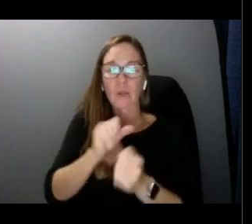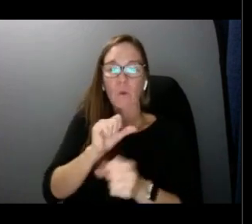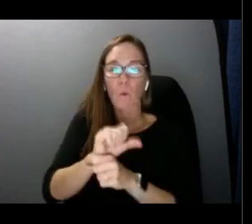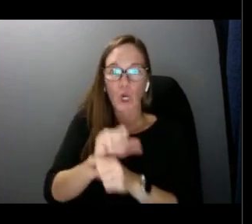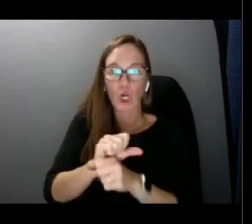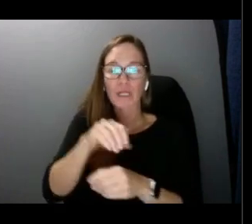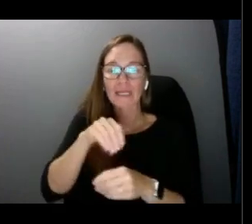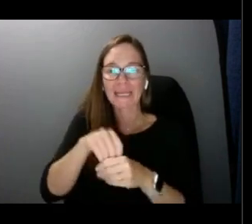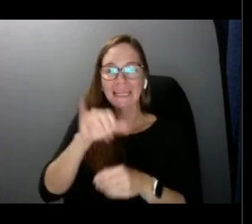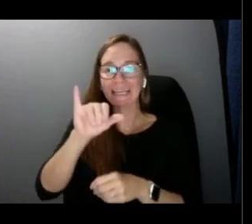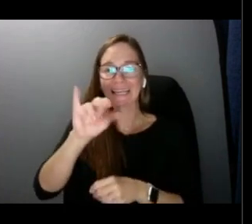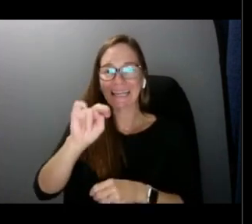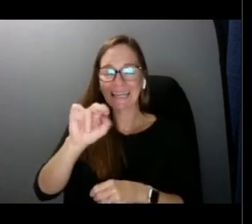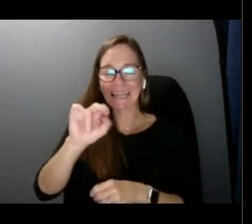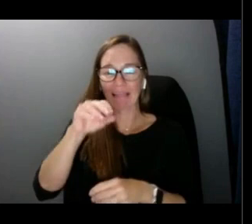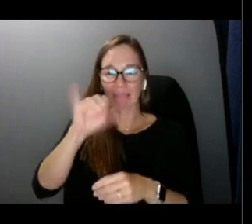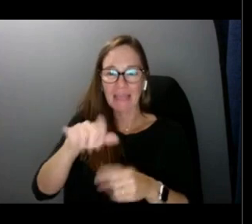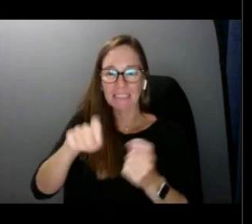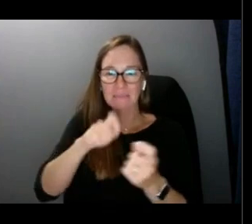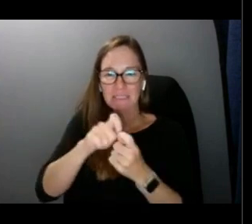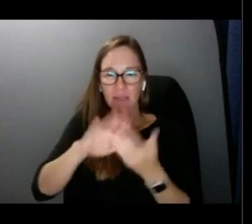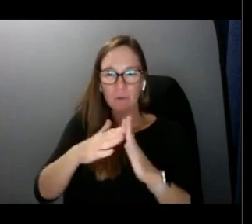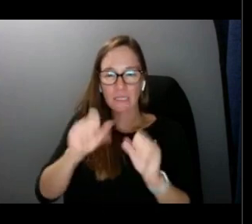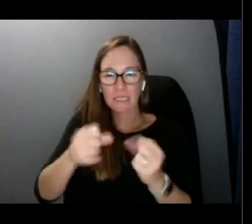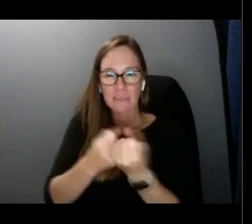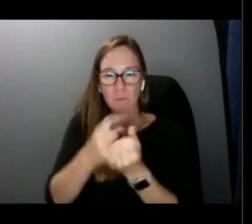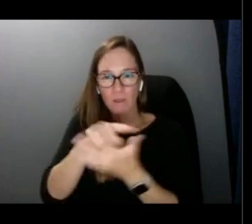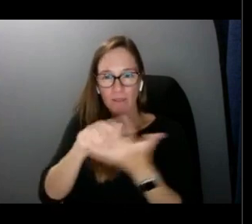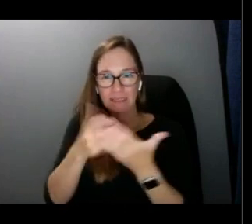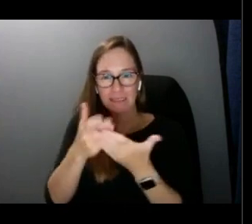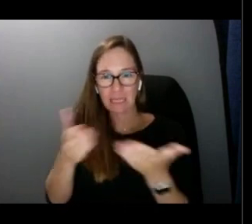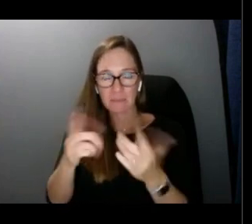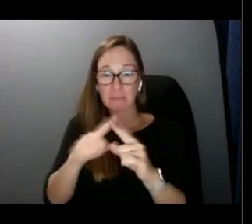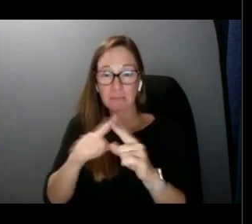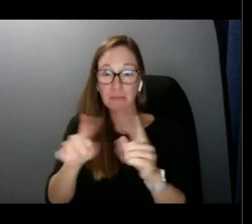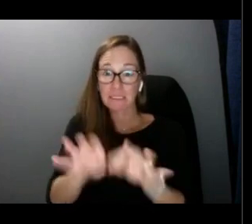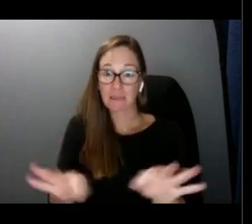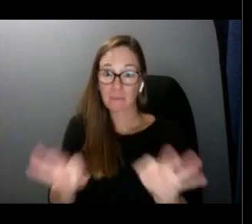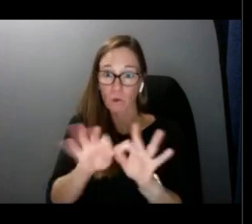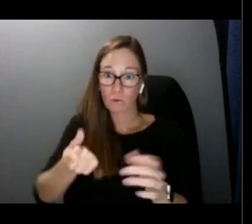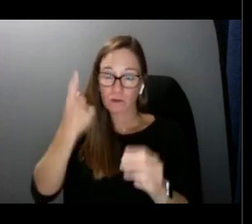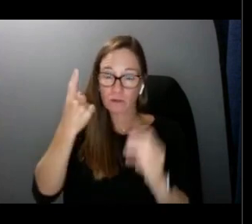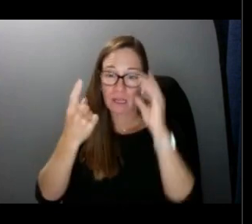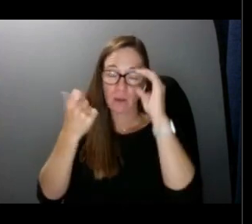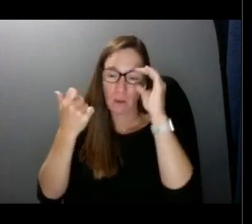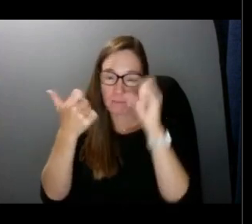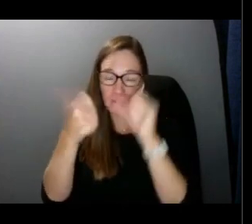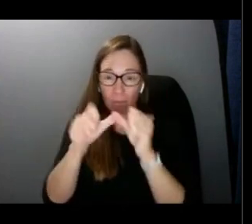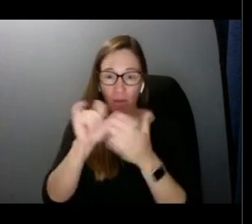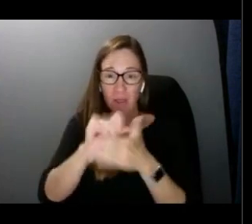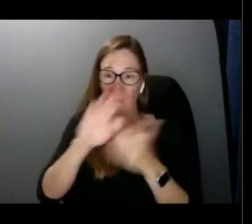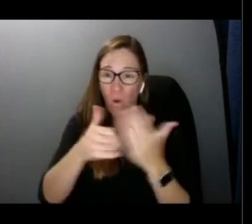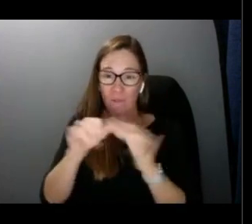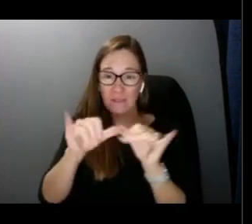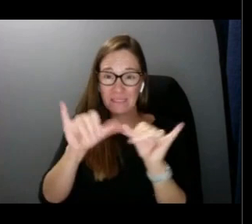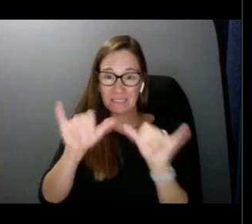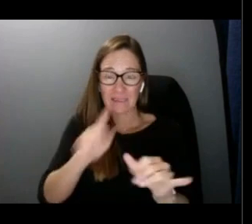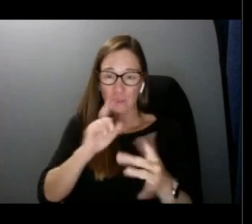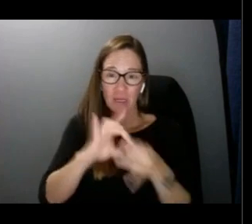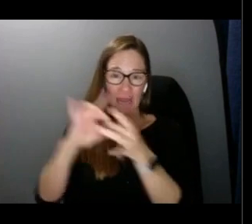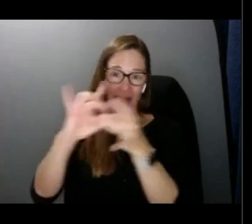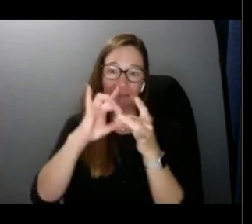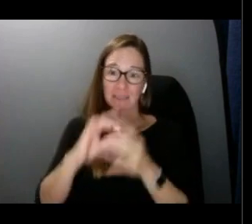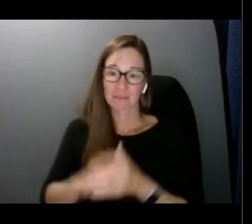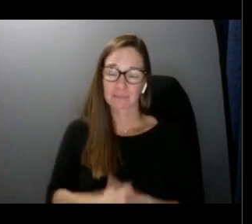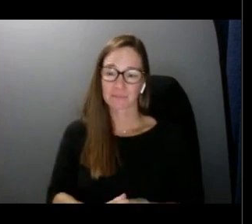inland communities can support these elements. But it's important to recognize that all these systems are interconnected.